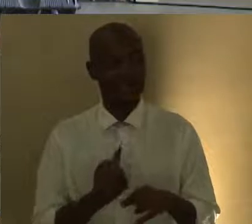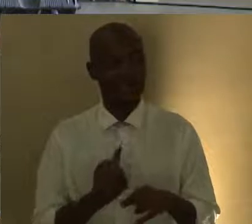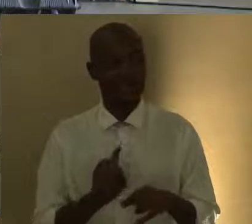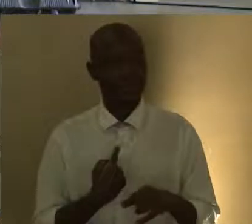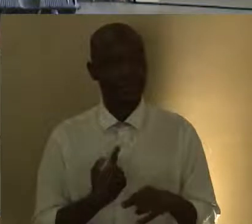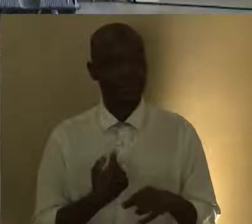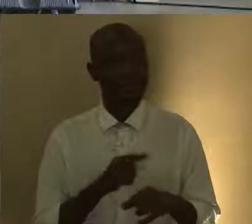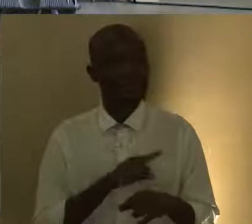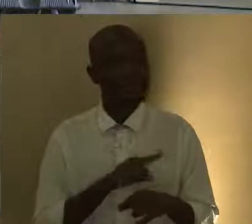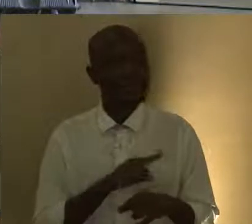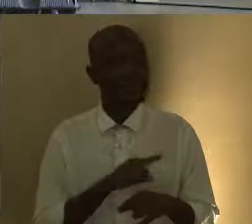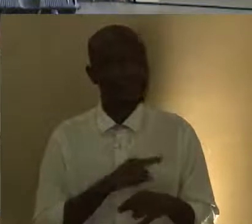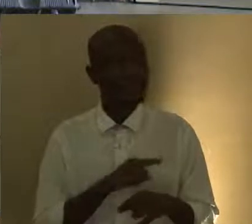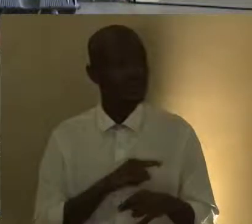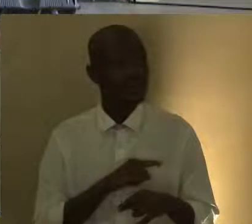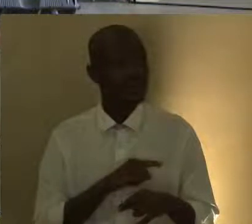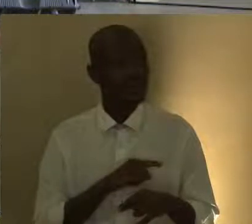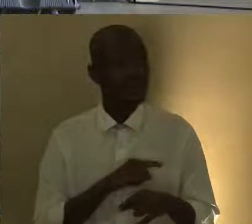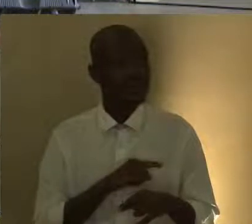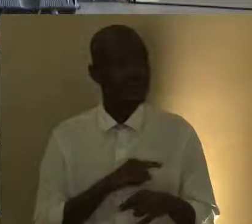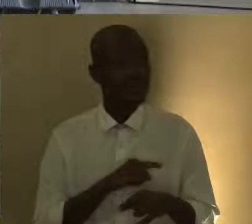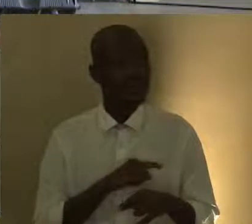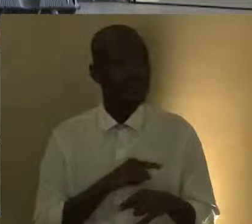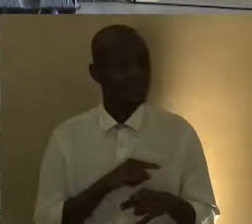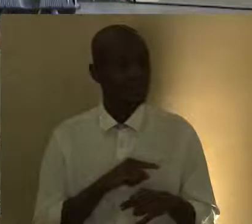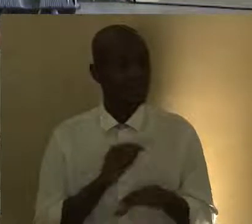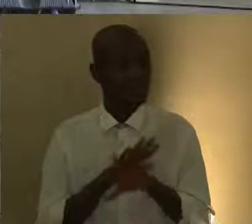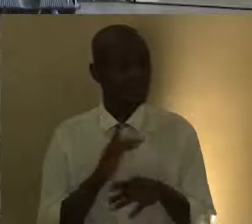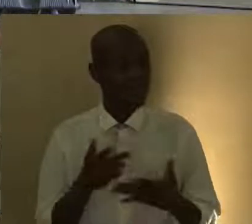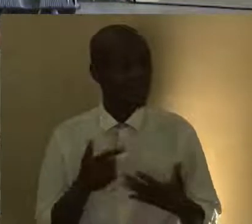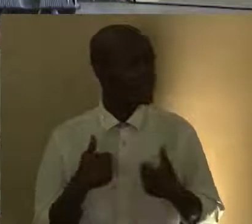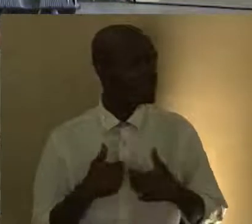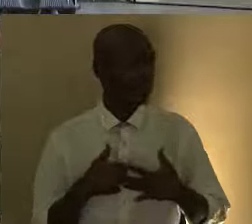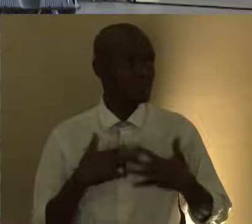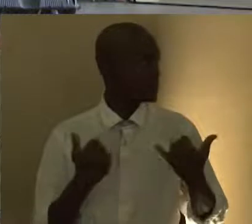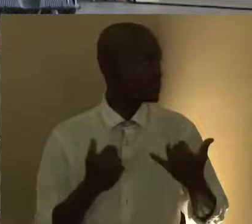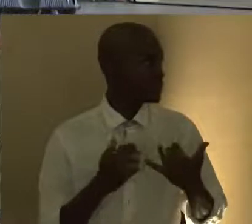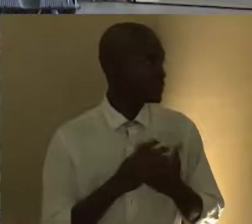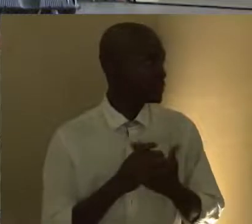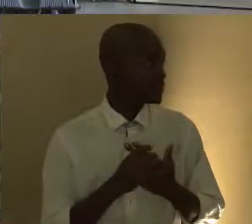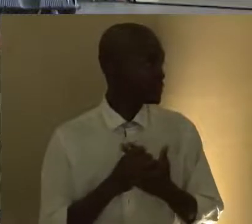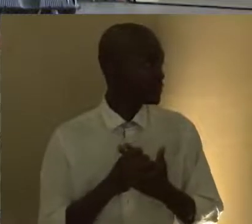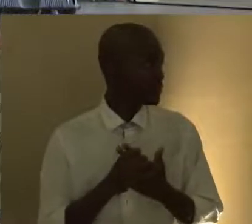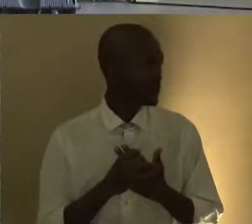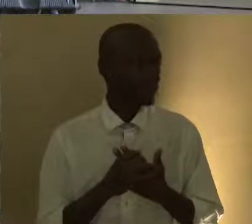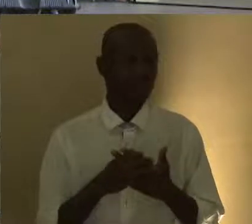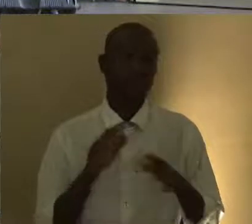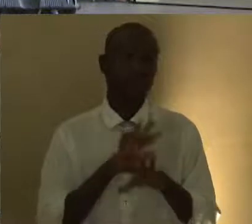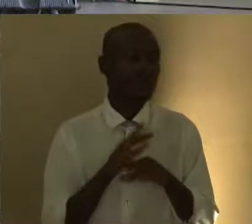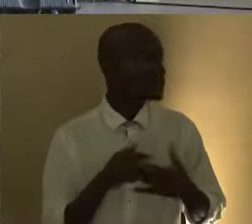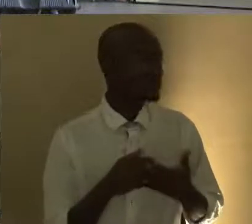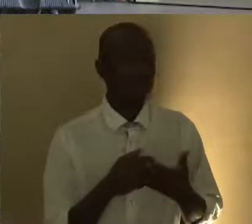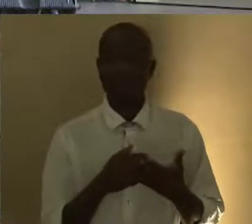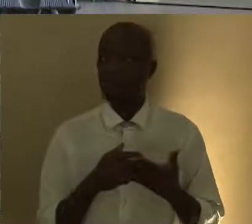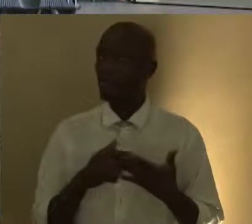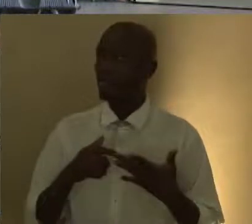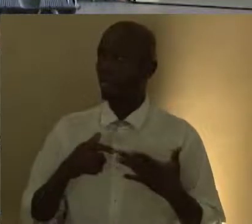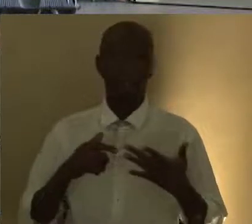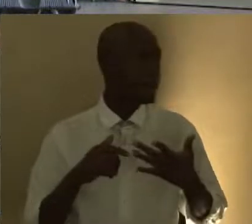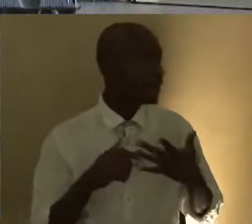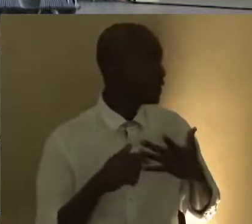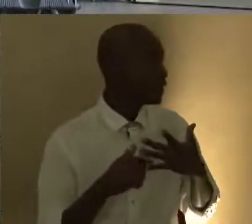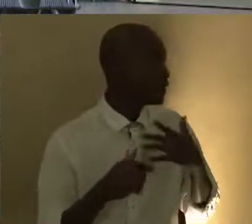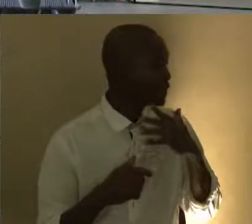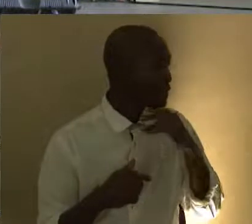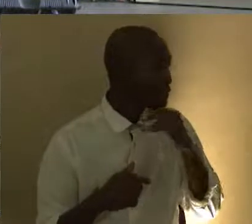able to impact and change the lives of the vulnerable children who are in foster